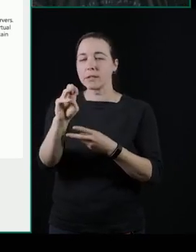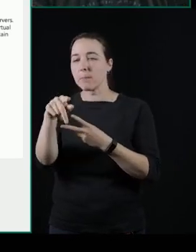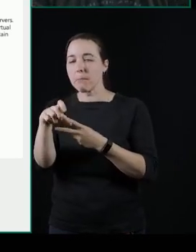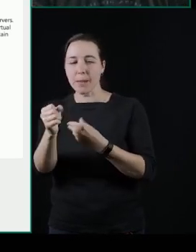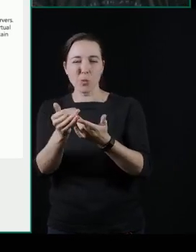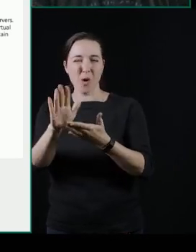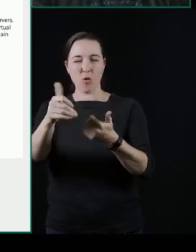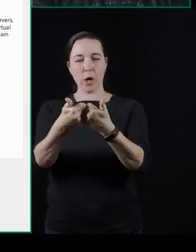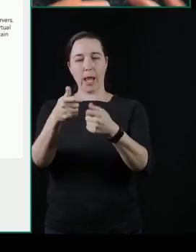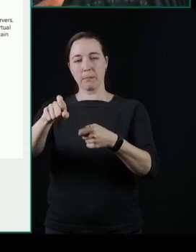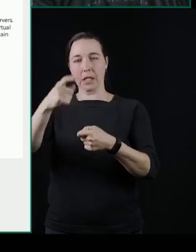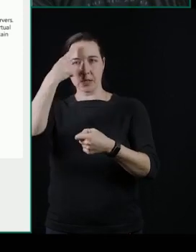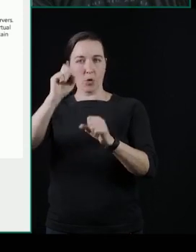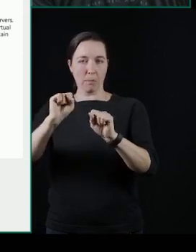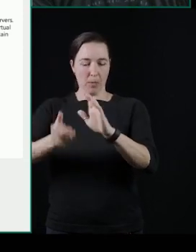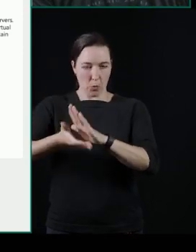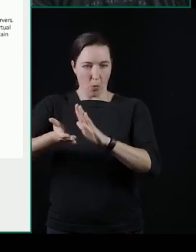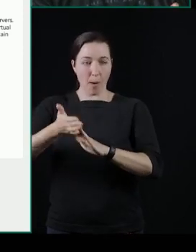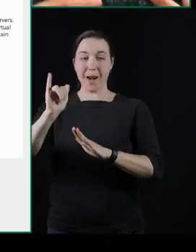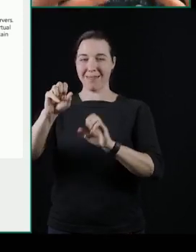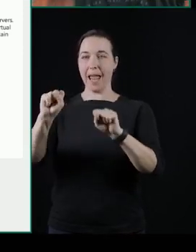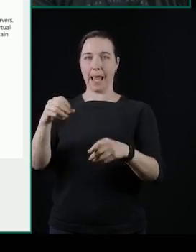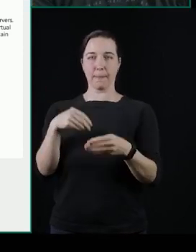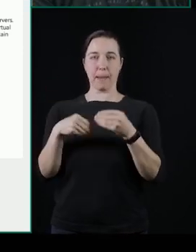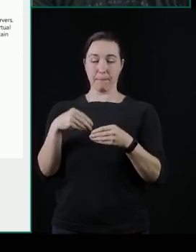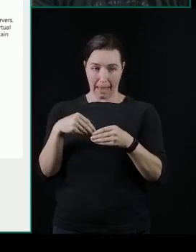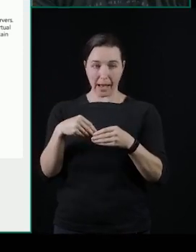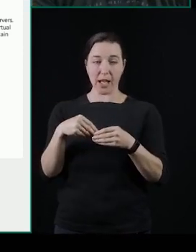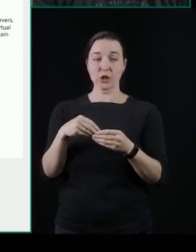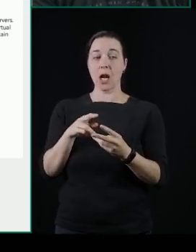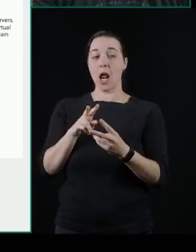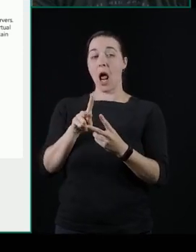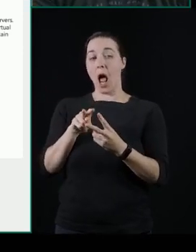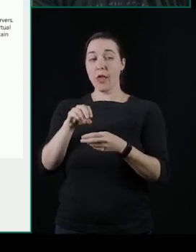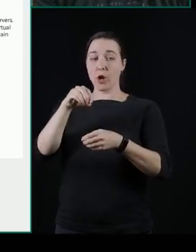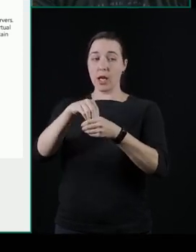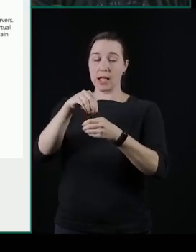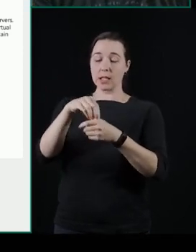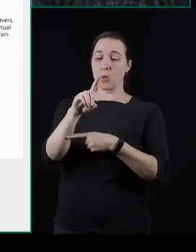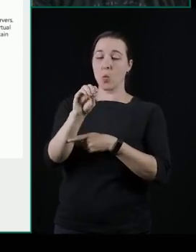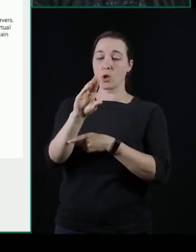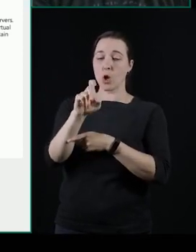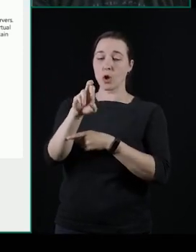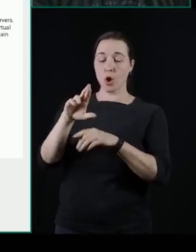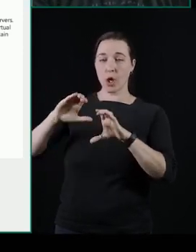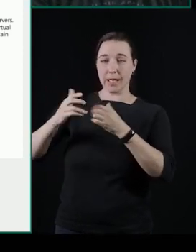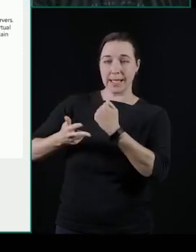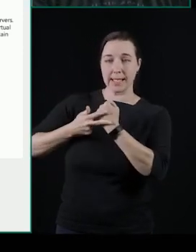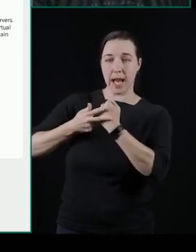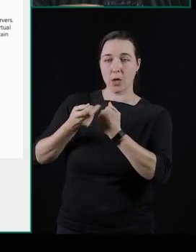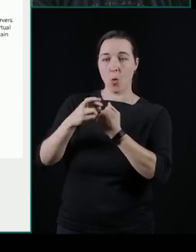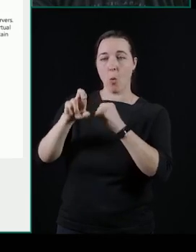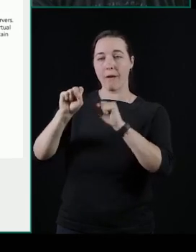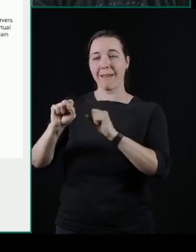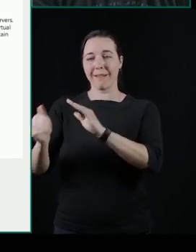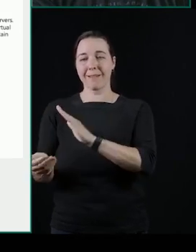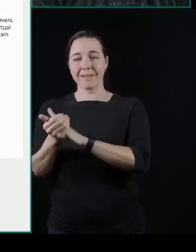in order to operate. This can be packaged either or in a Docker container, or they can attach